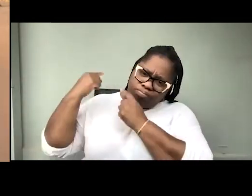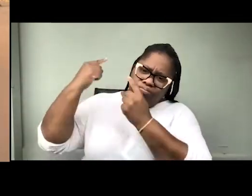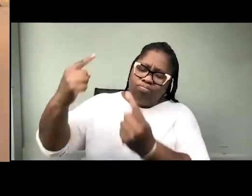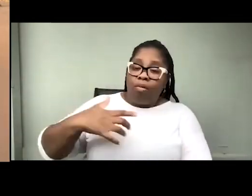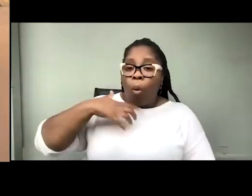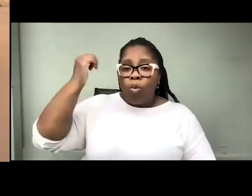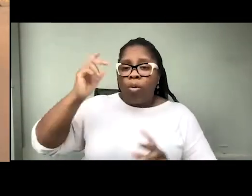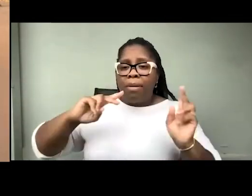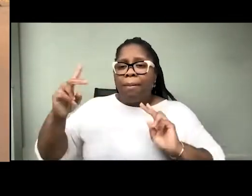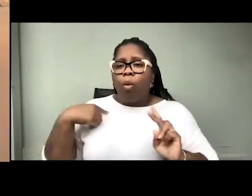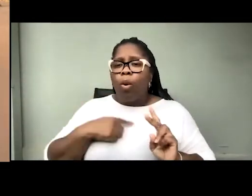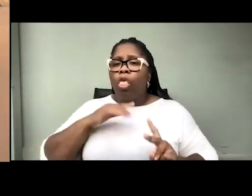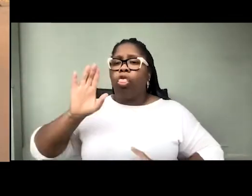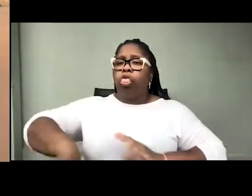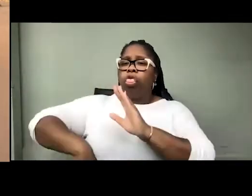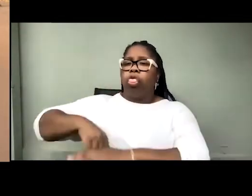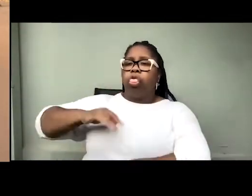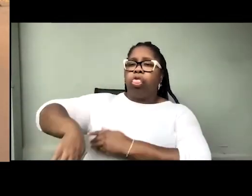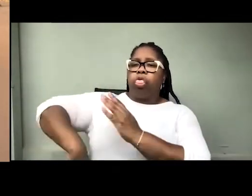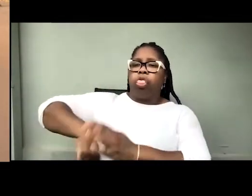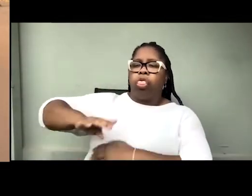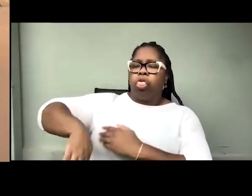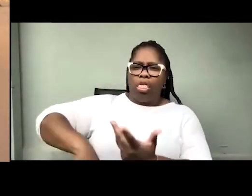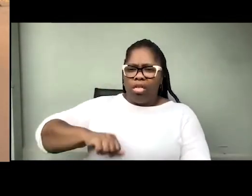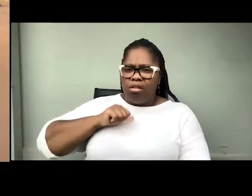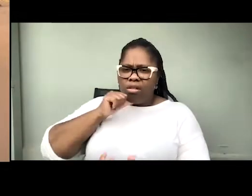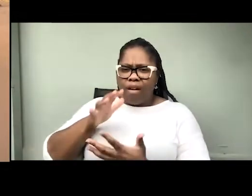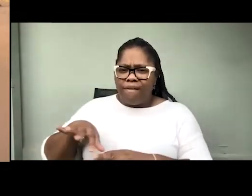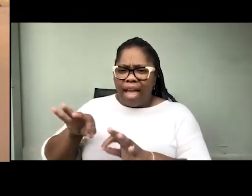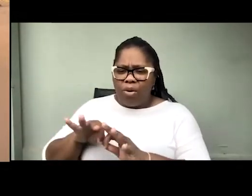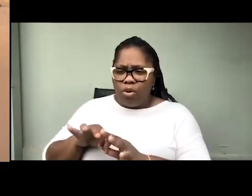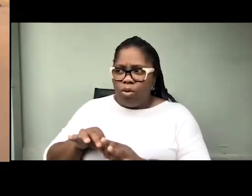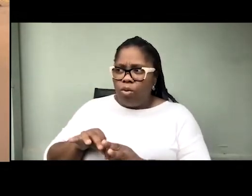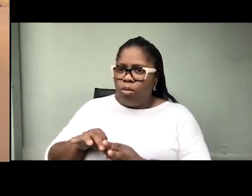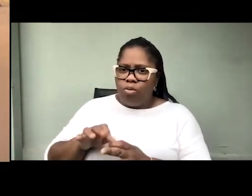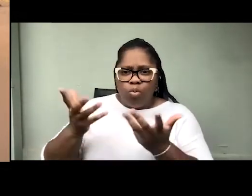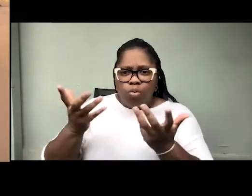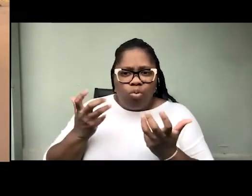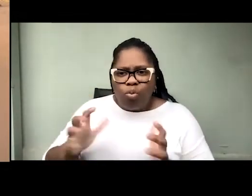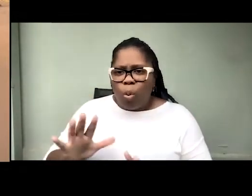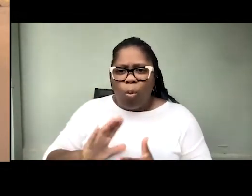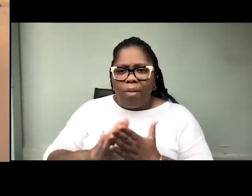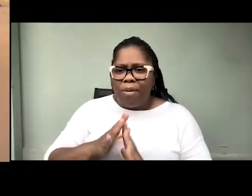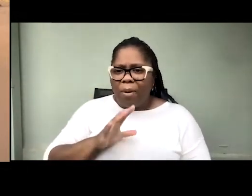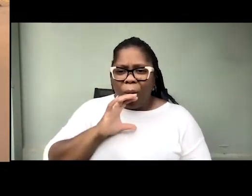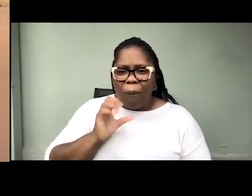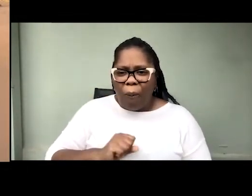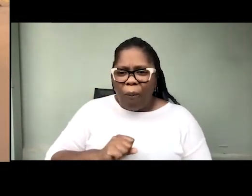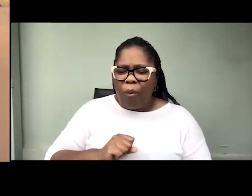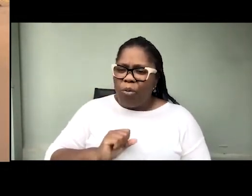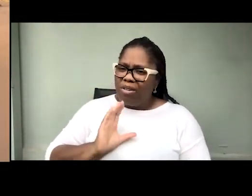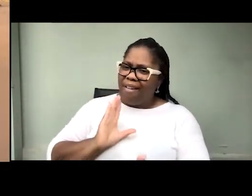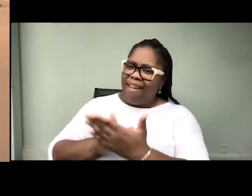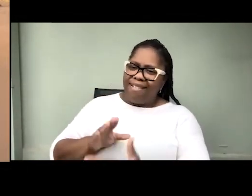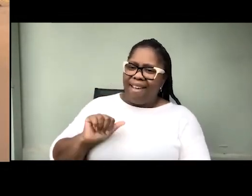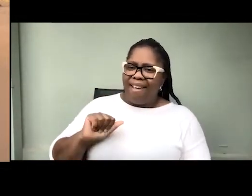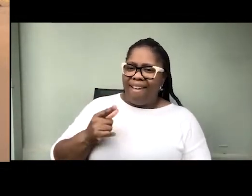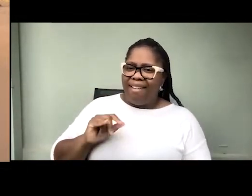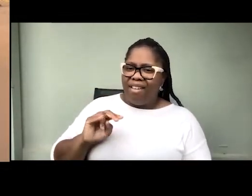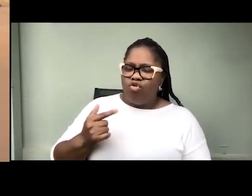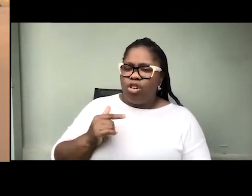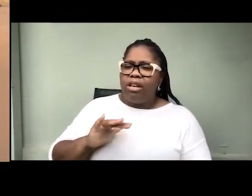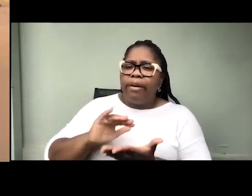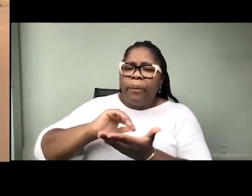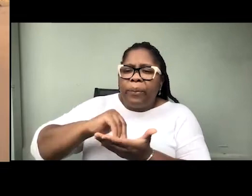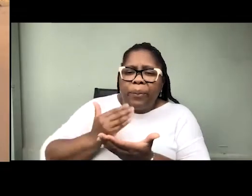adults. And we, we fear aging, obviously, anti-aging remedies, et cetera, are all